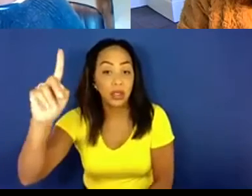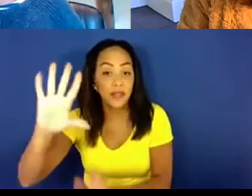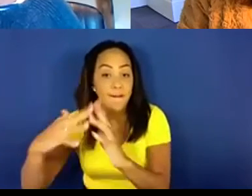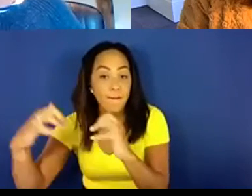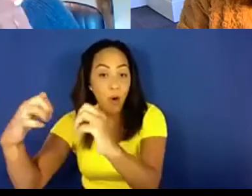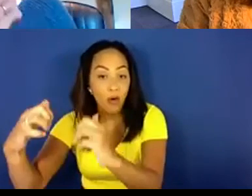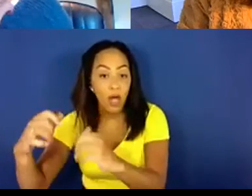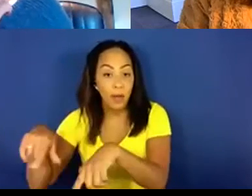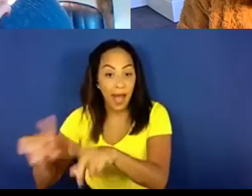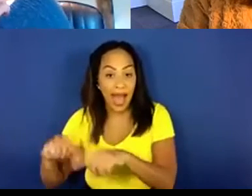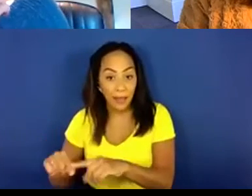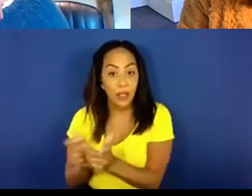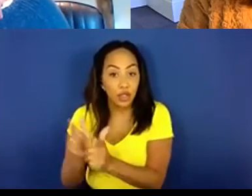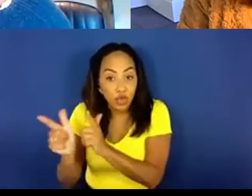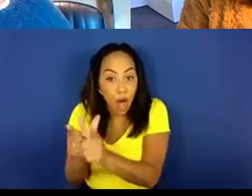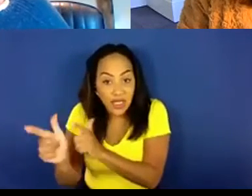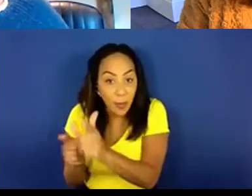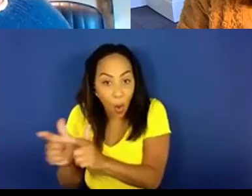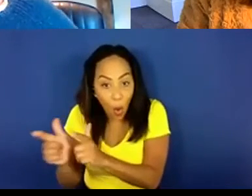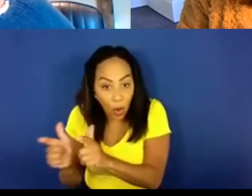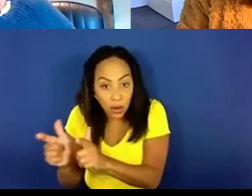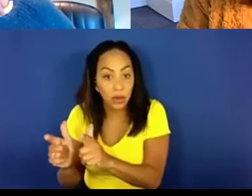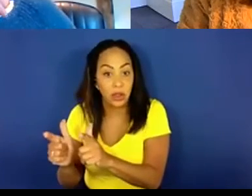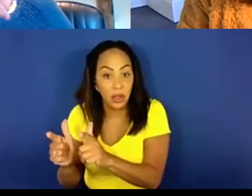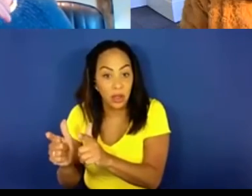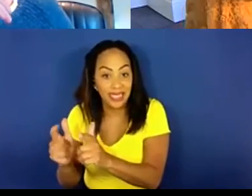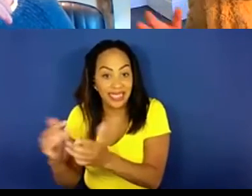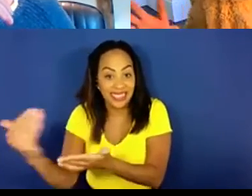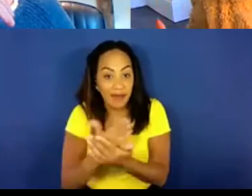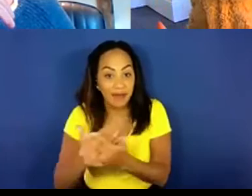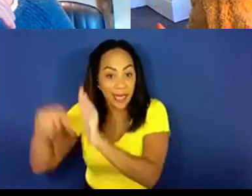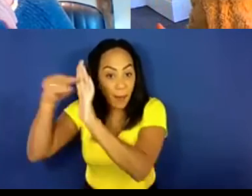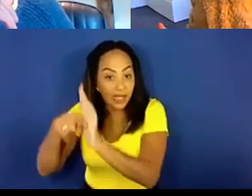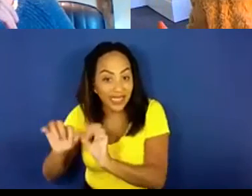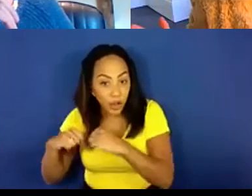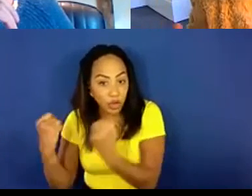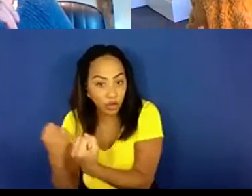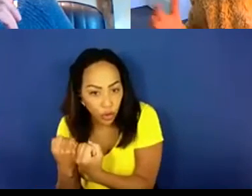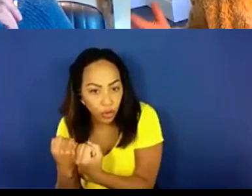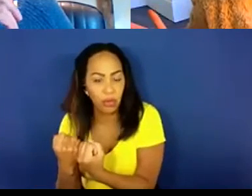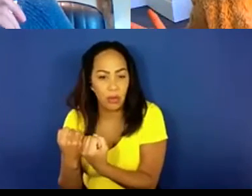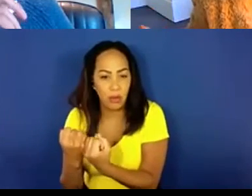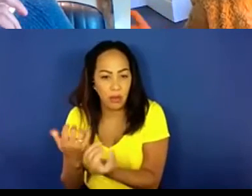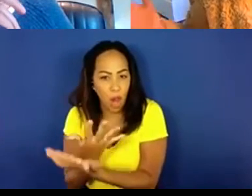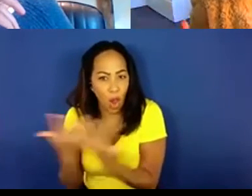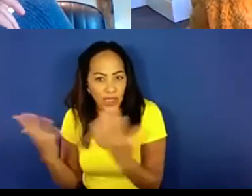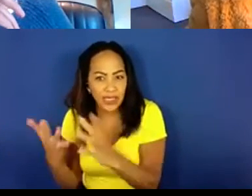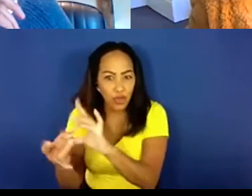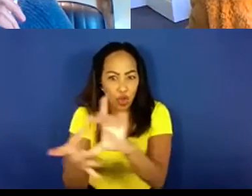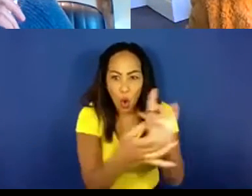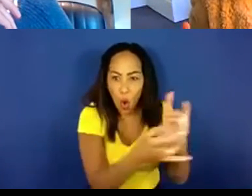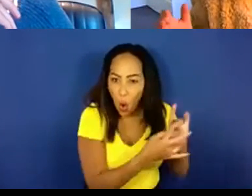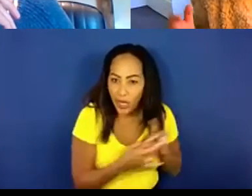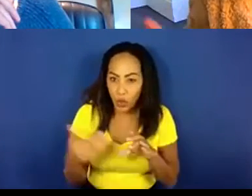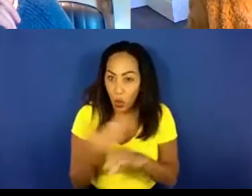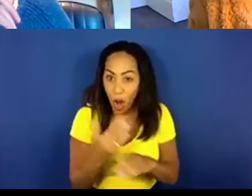group in the city, and with yourselves, Henry, with Off the Record. So we've done lots of joint work where, because we've kind of got that relationship, we bring each other